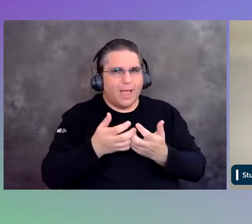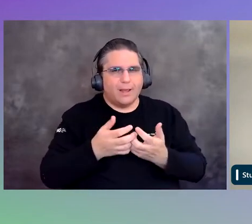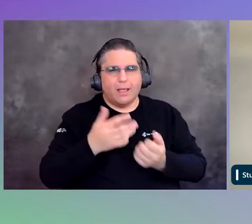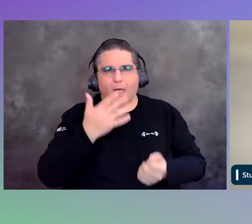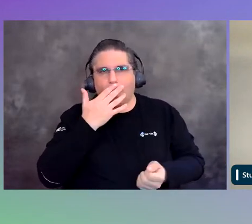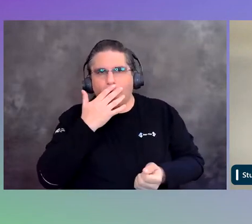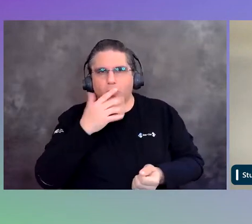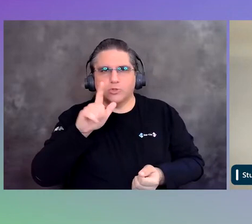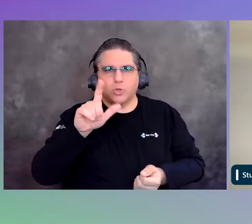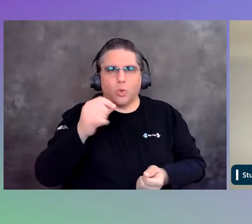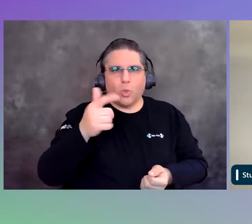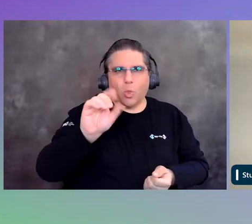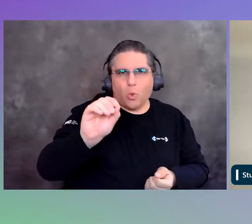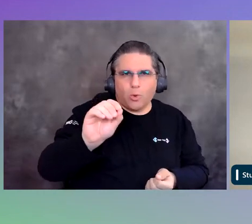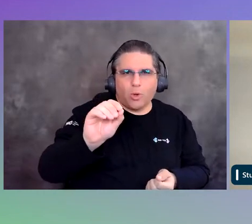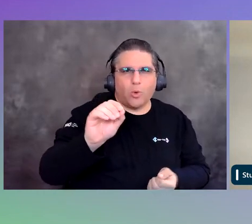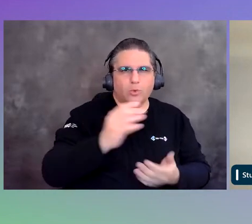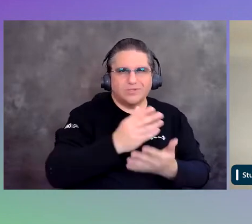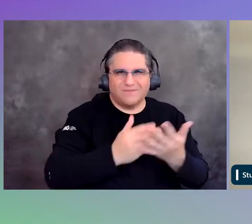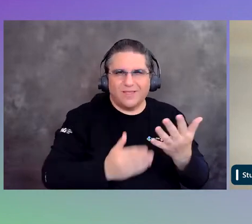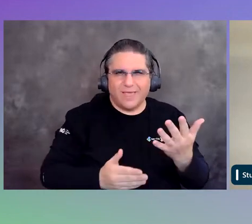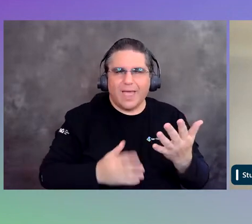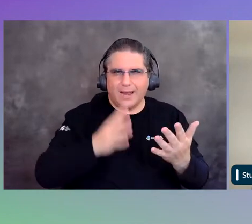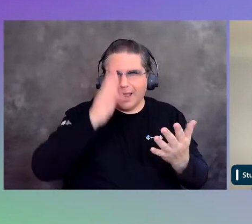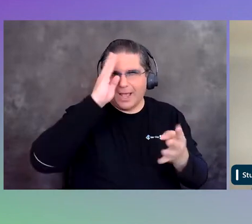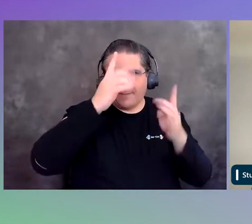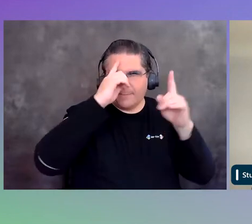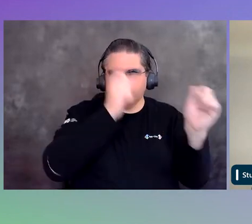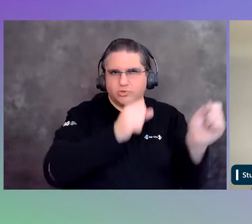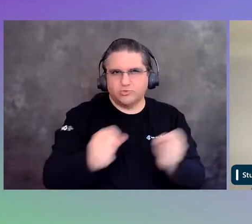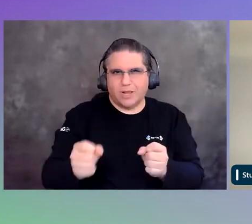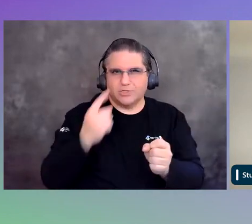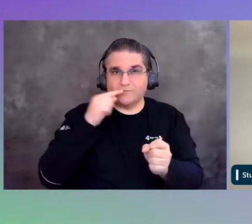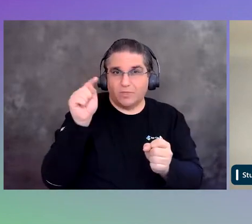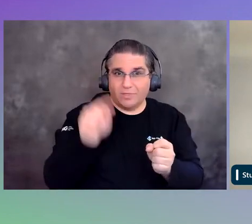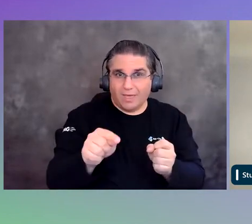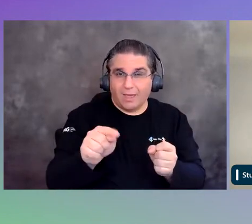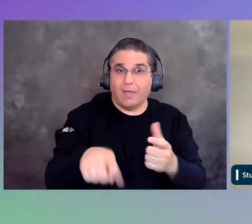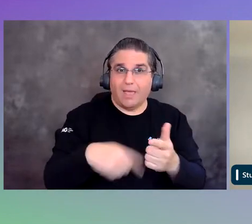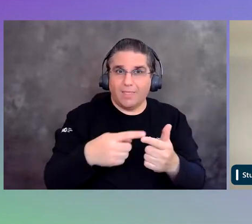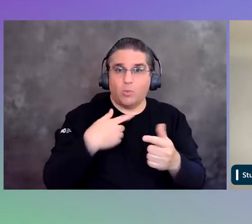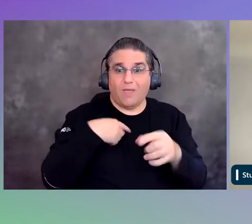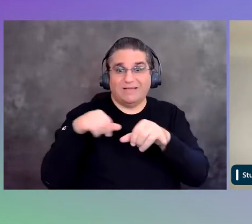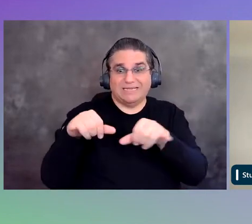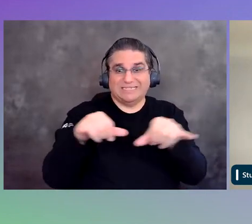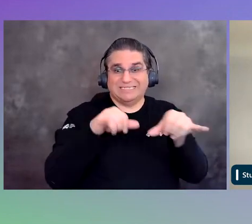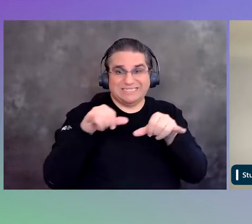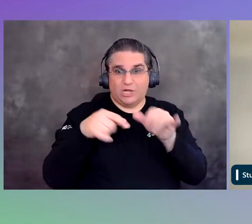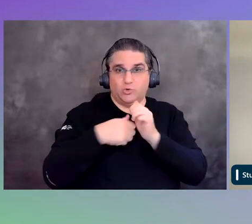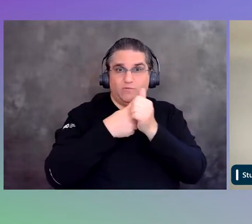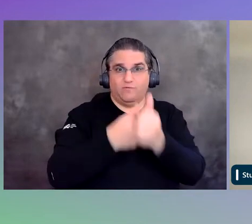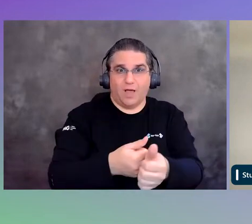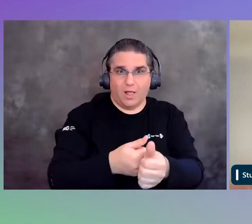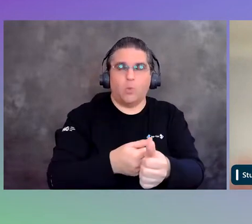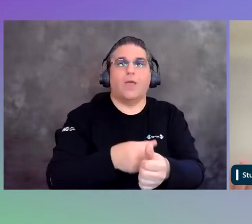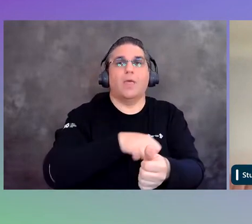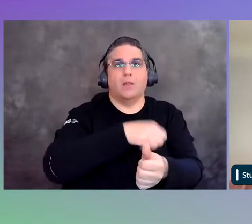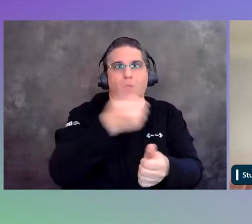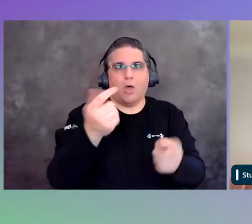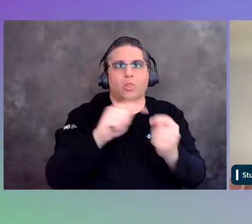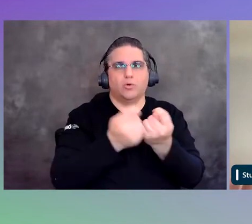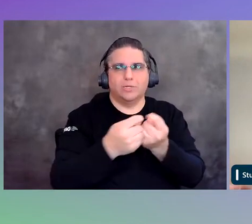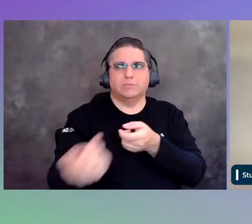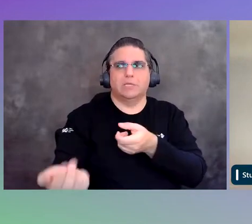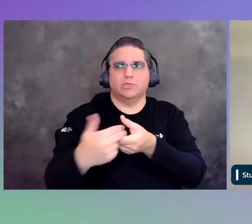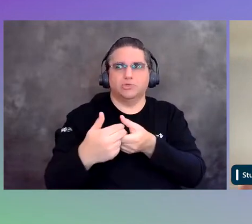look at strategies to do that. So the closer you can have a standard to follow, and then the quicker you can get teams to do these